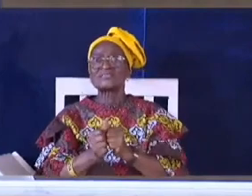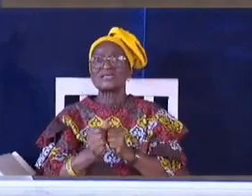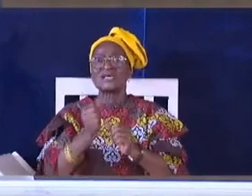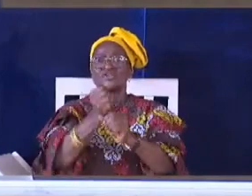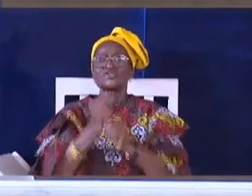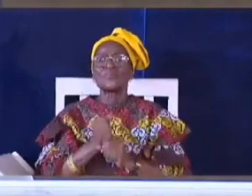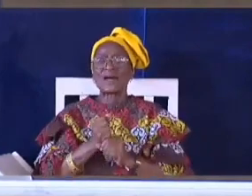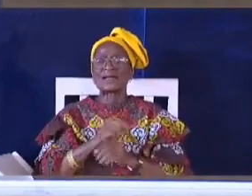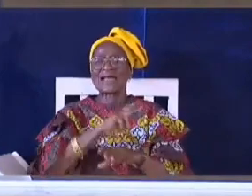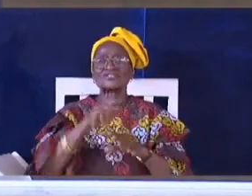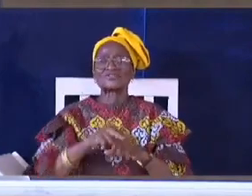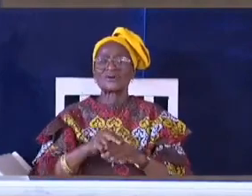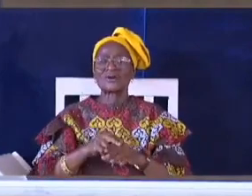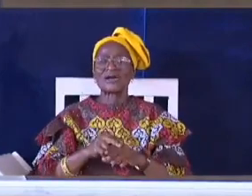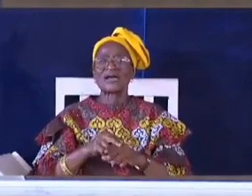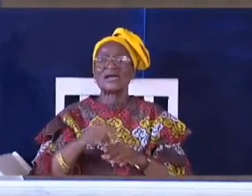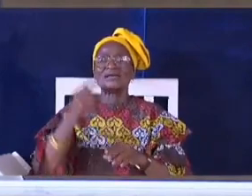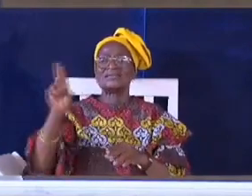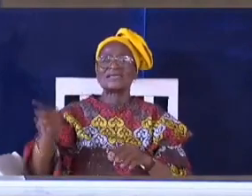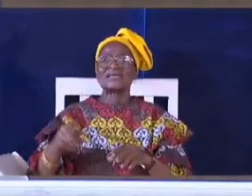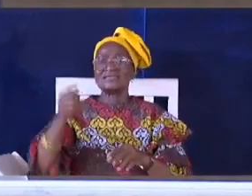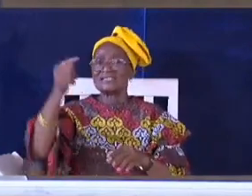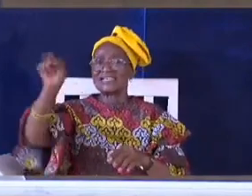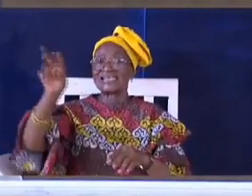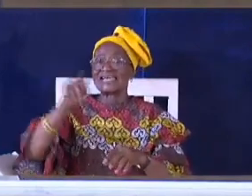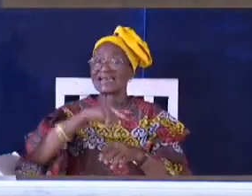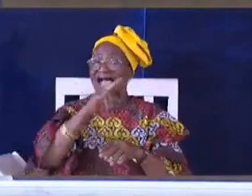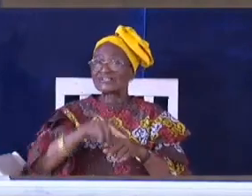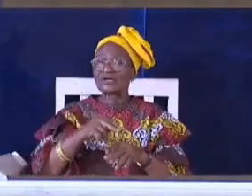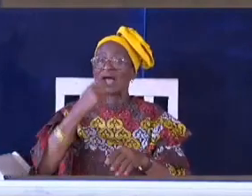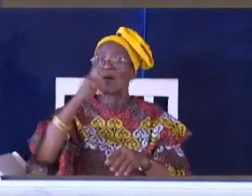the natural must give way.